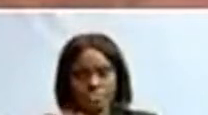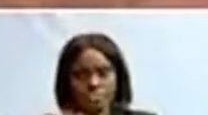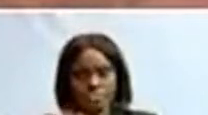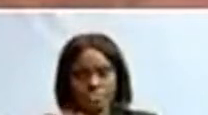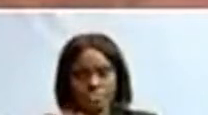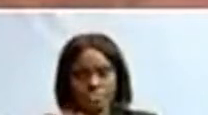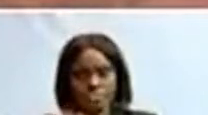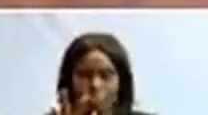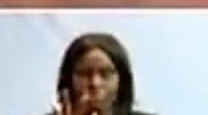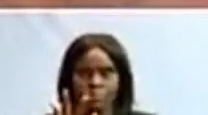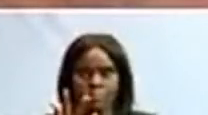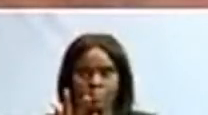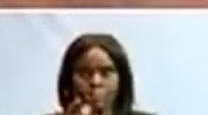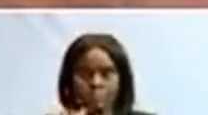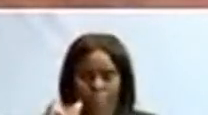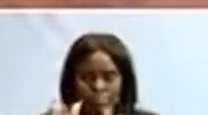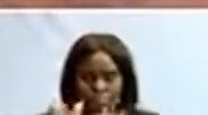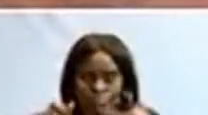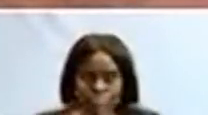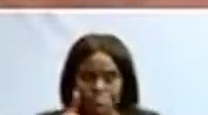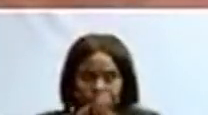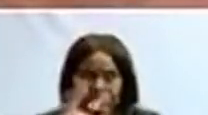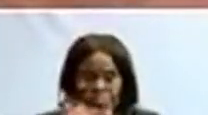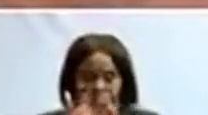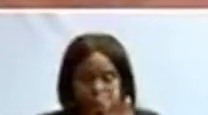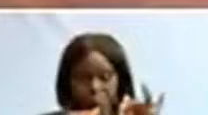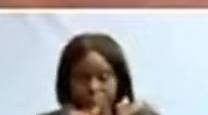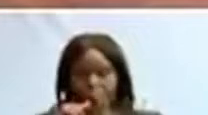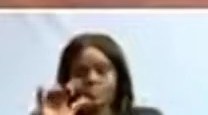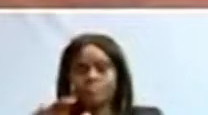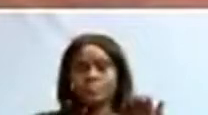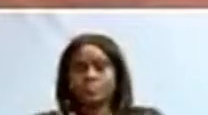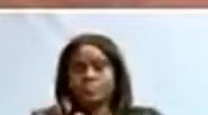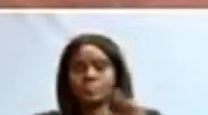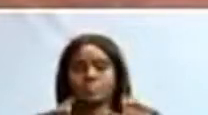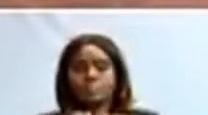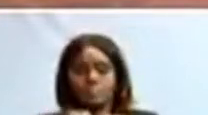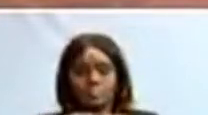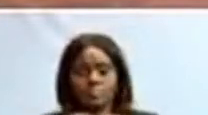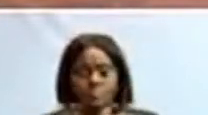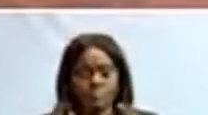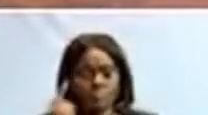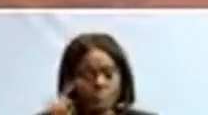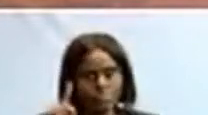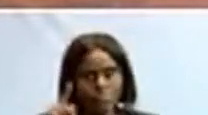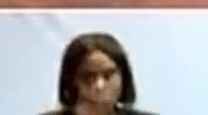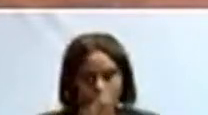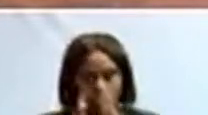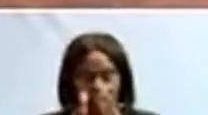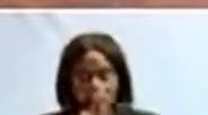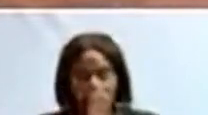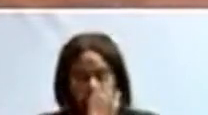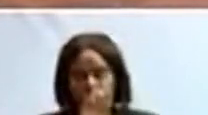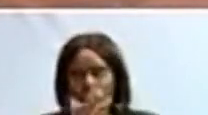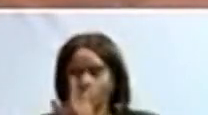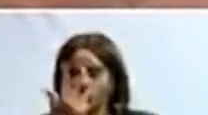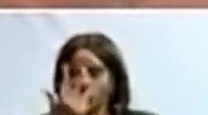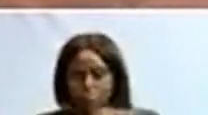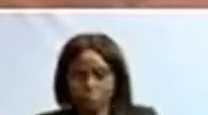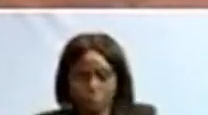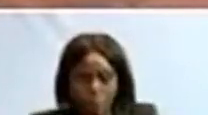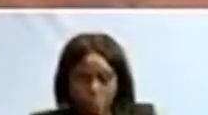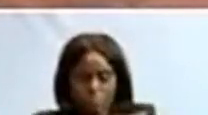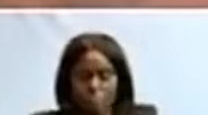325,493 remained as a balance for the construction of the 3 crossing